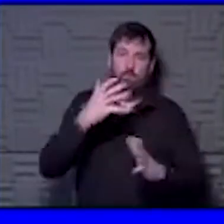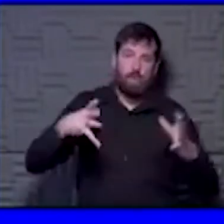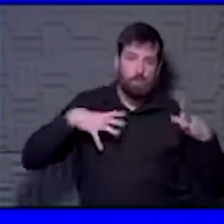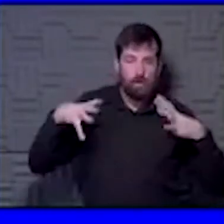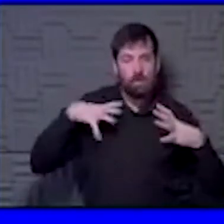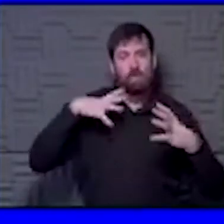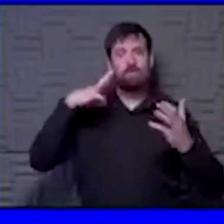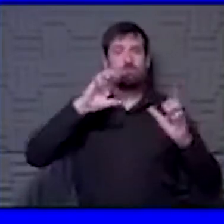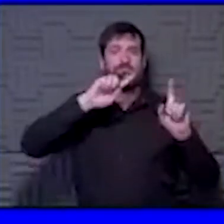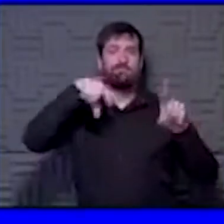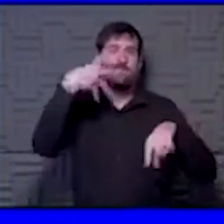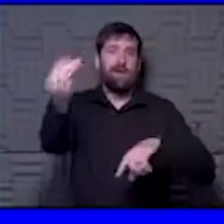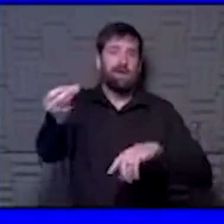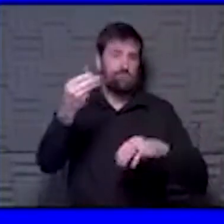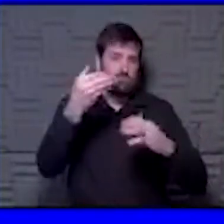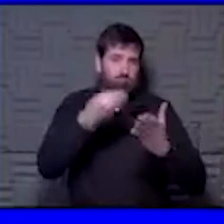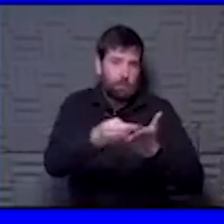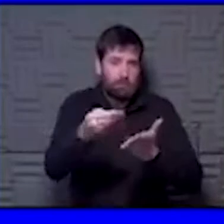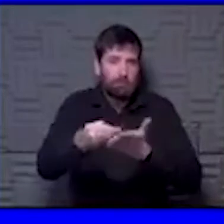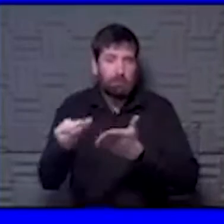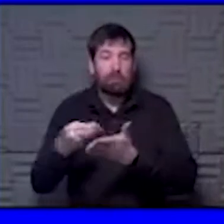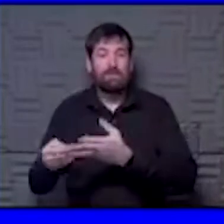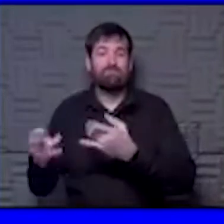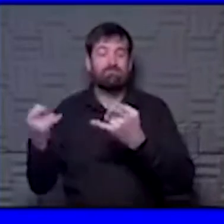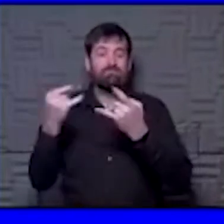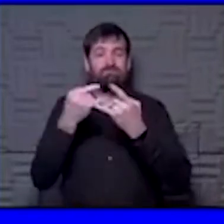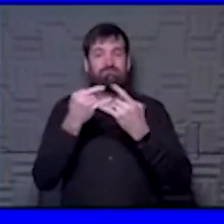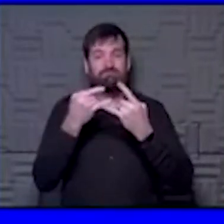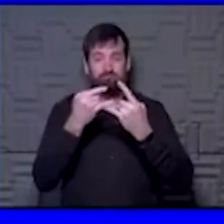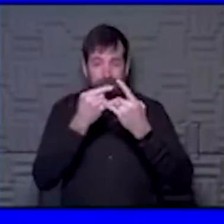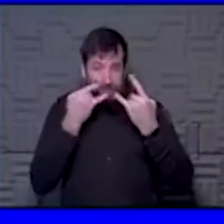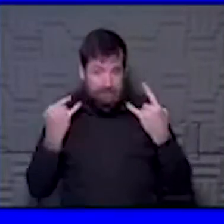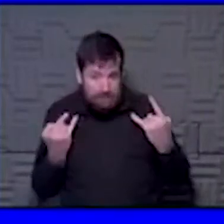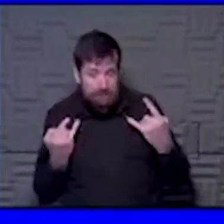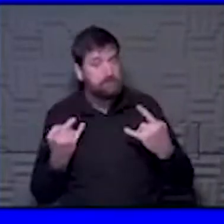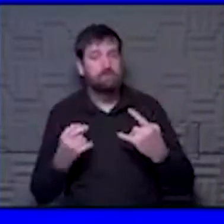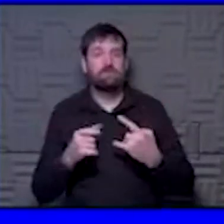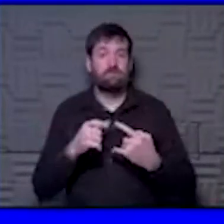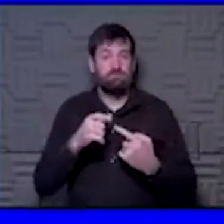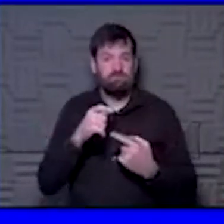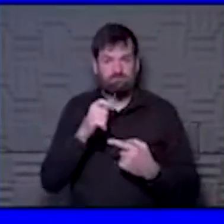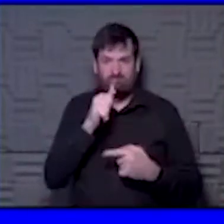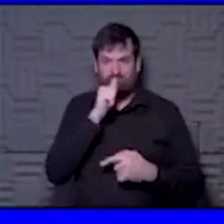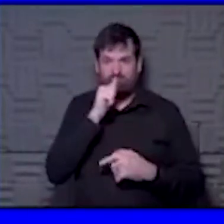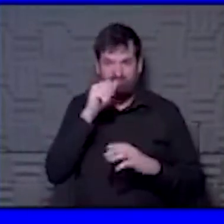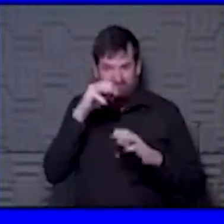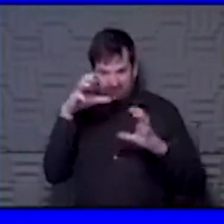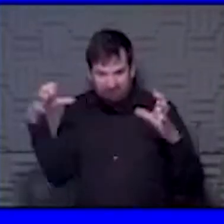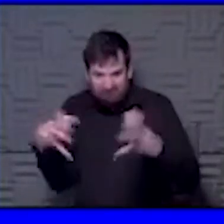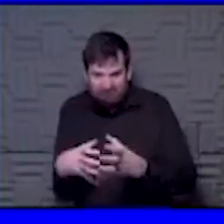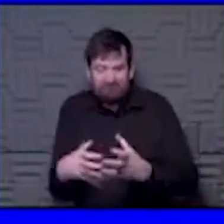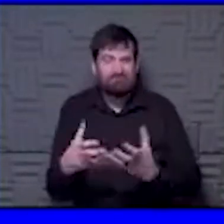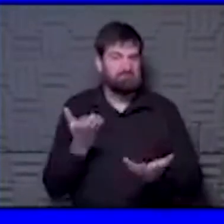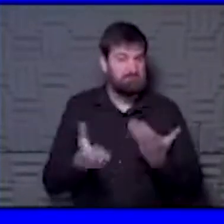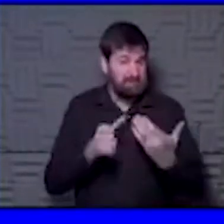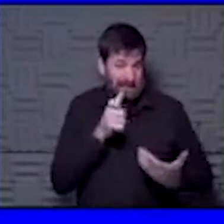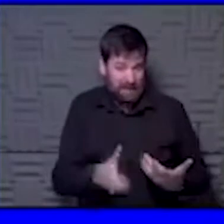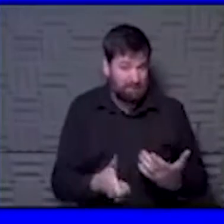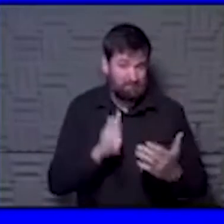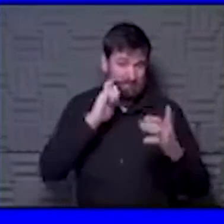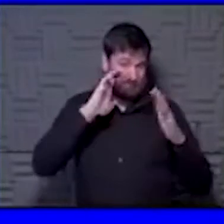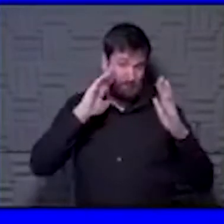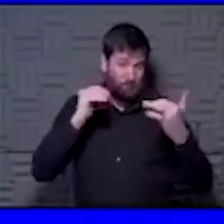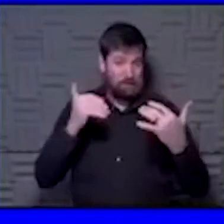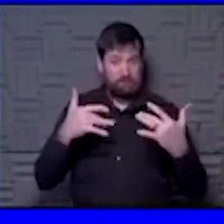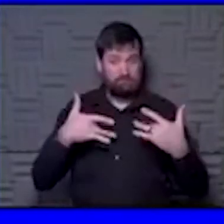out, wearing the mask, not meeting in even those private homes, not meeting in those groups as they hopefully would